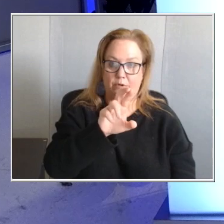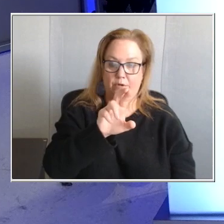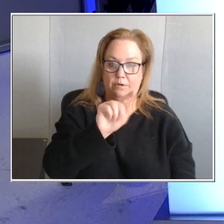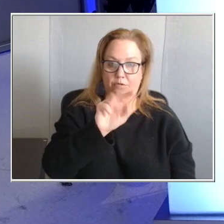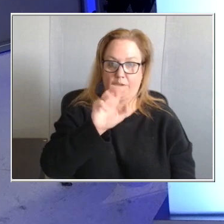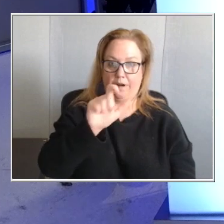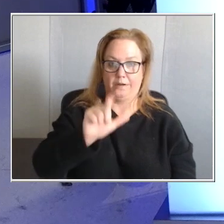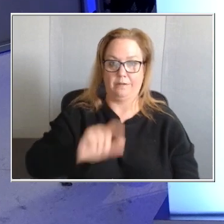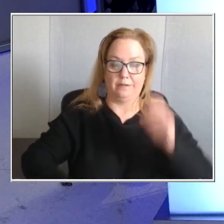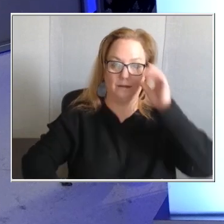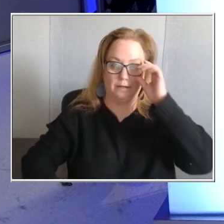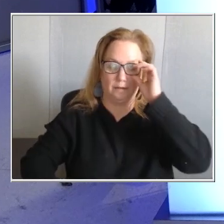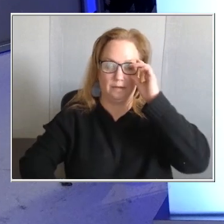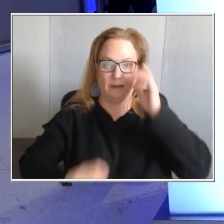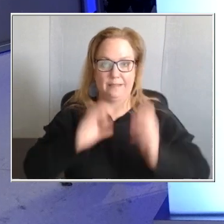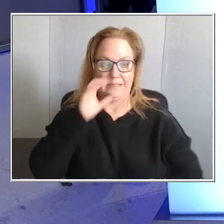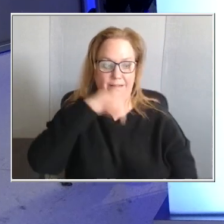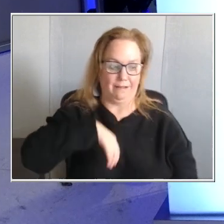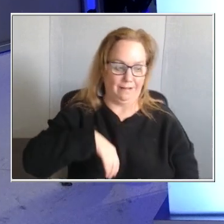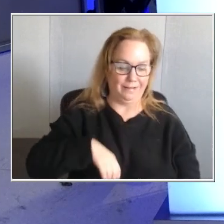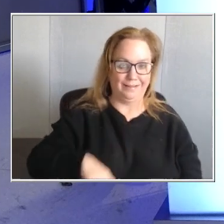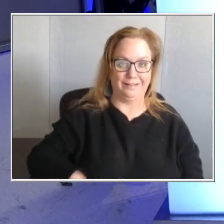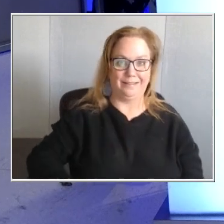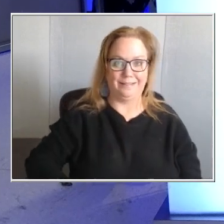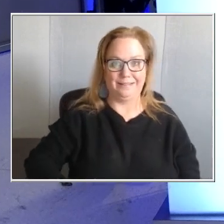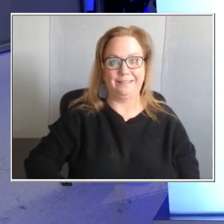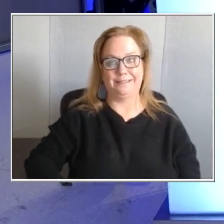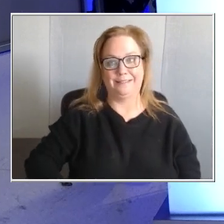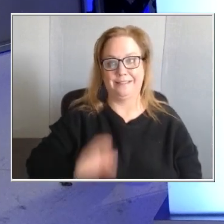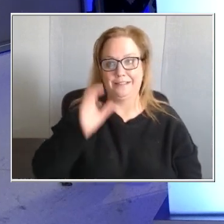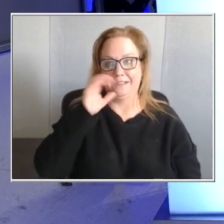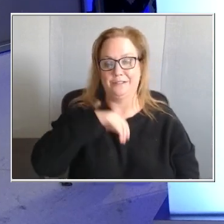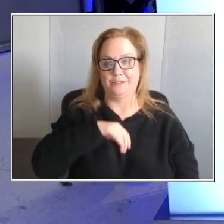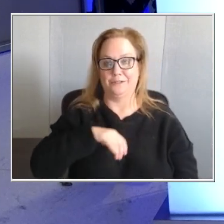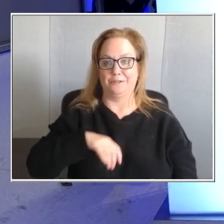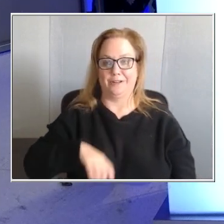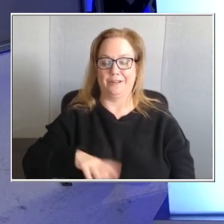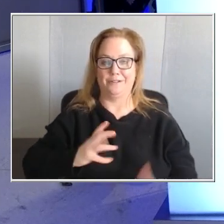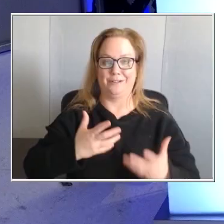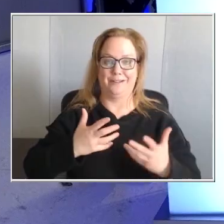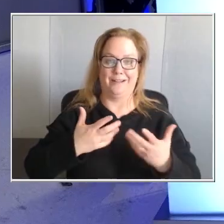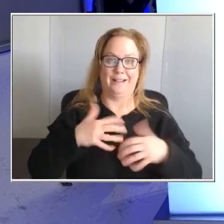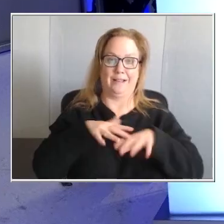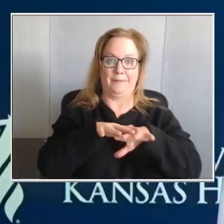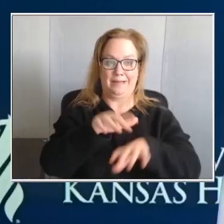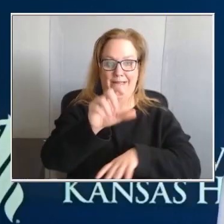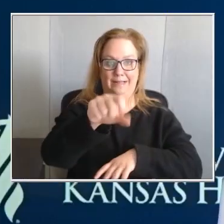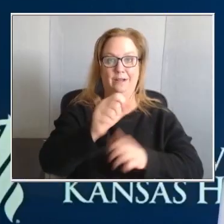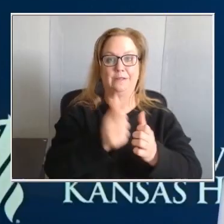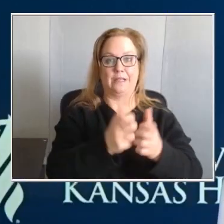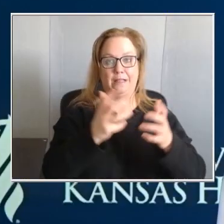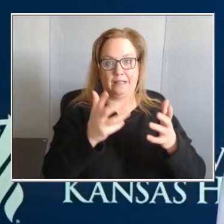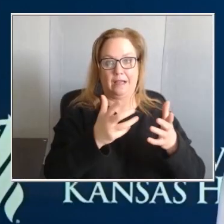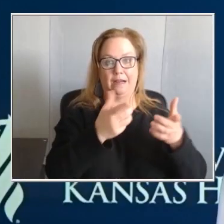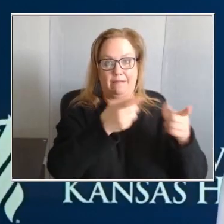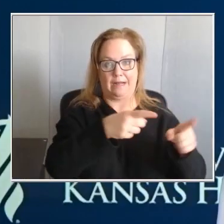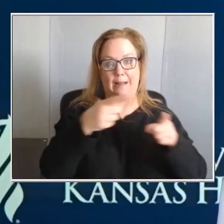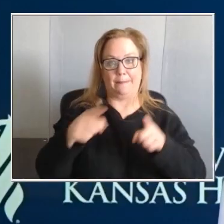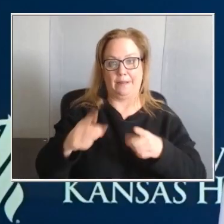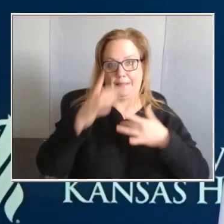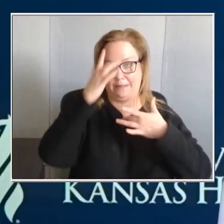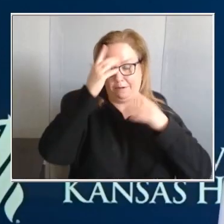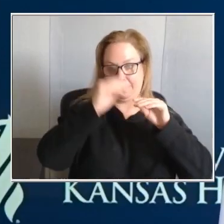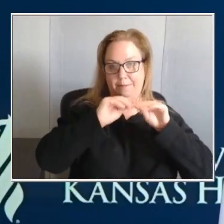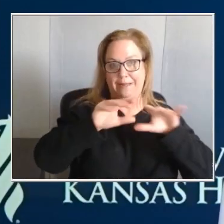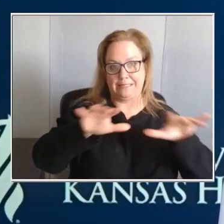McGurk? That's kind of unusual. Just some Yes, strange star alignment. Absolutely. Well, we saw a lot of this actually during Yeah. the